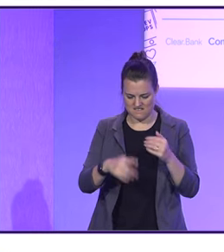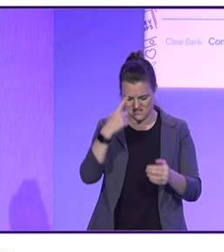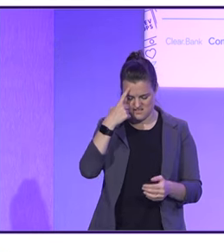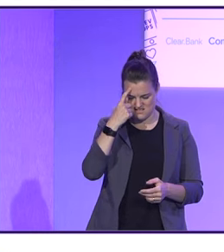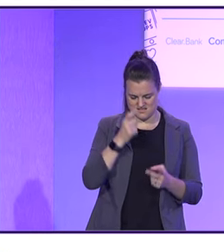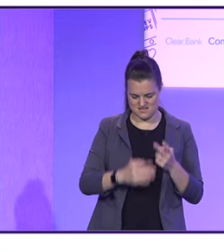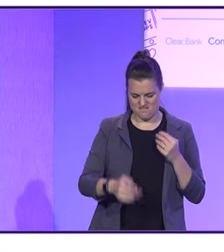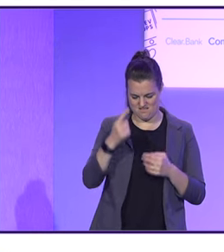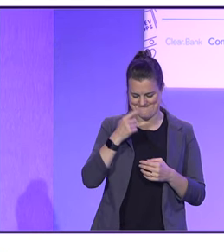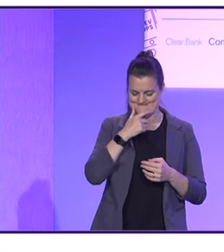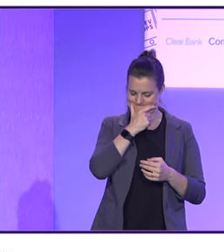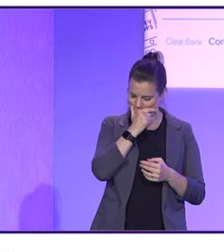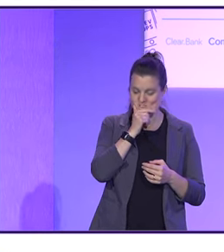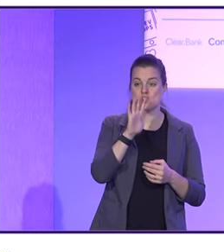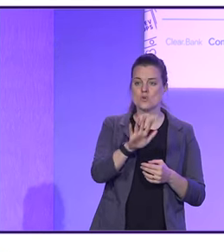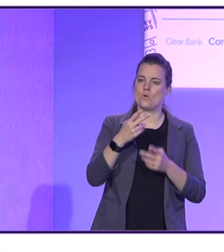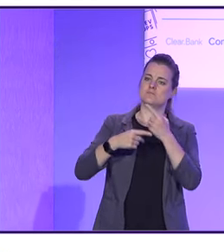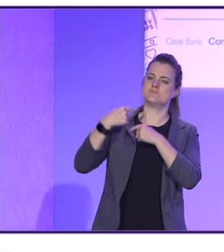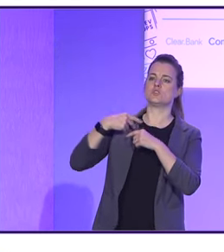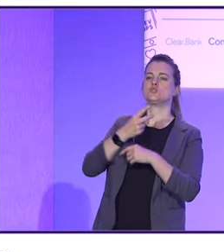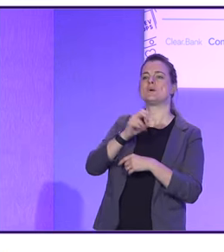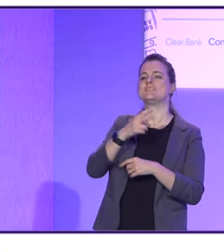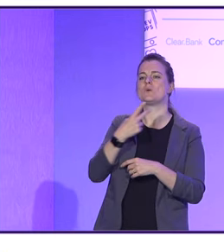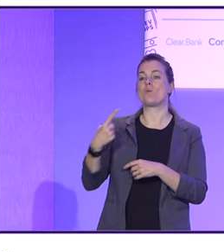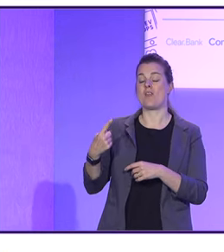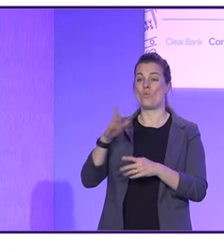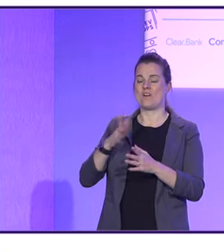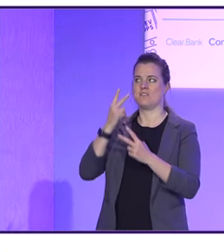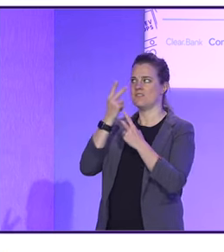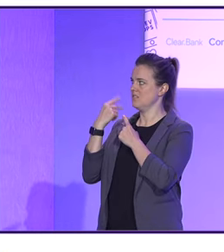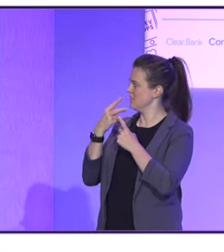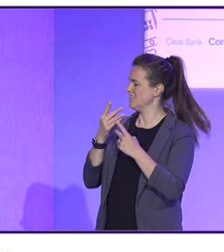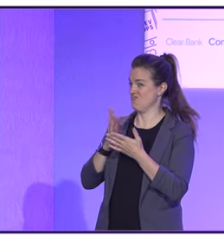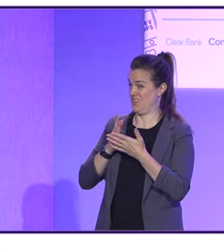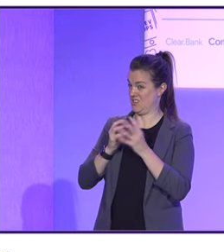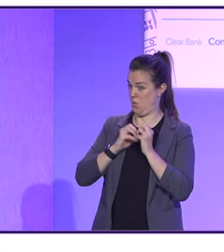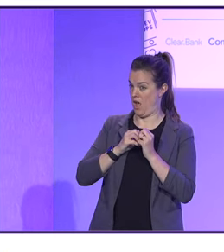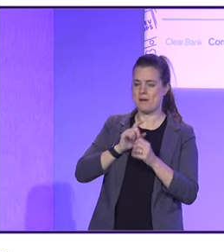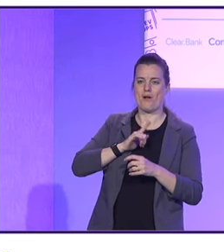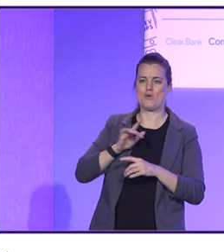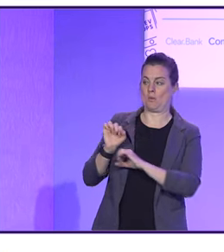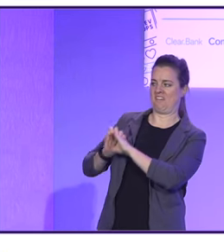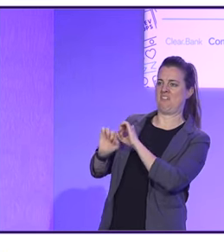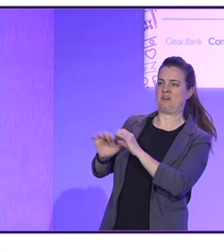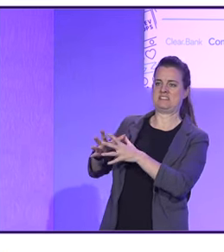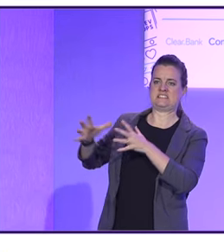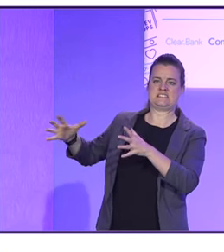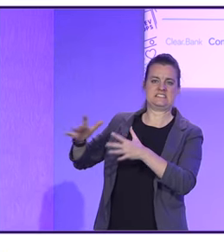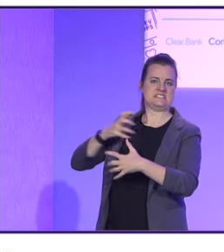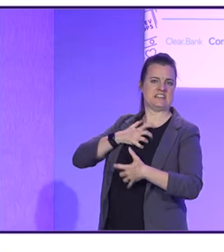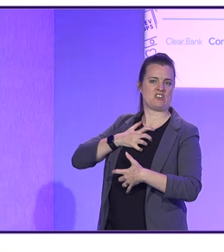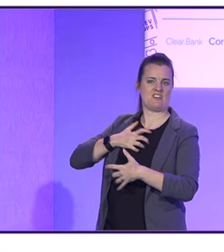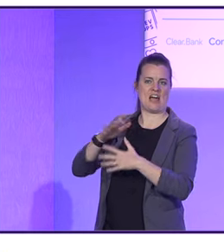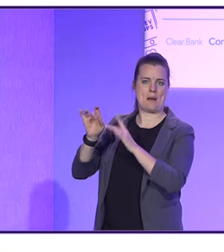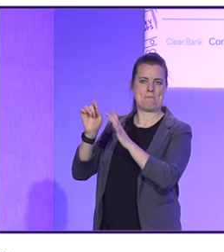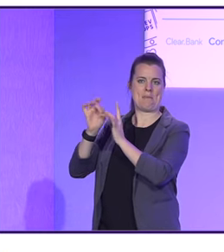so around 2021, we started thinking, like, is this really worth it? You know, we've avoided this terrifyingly complex platform that someone else has built.